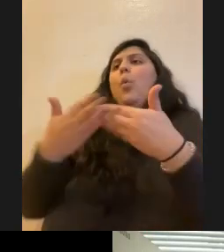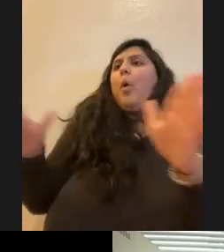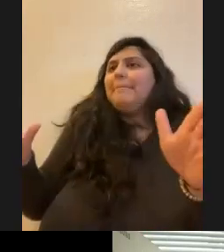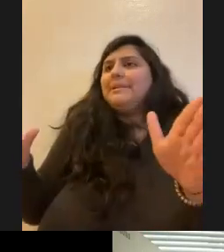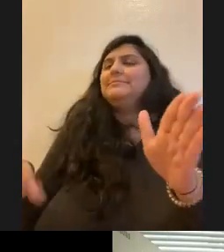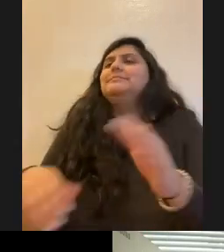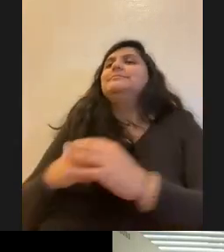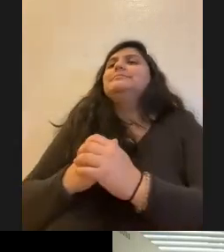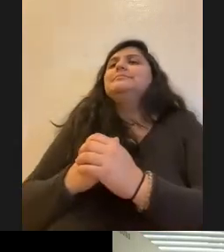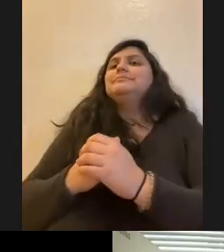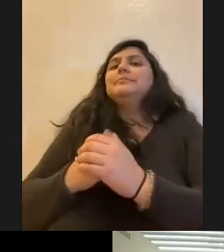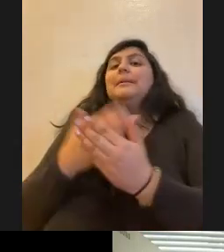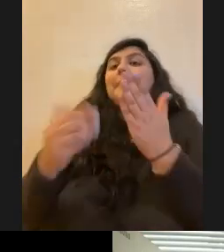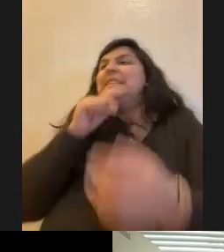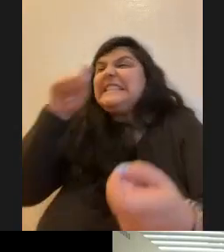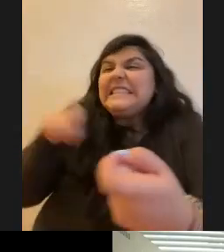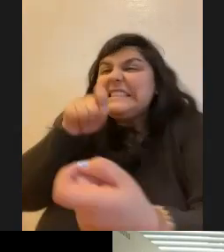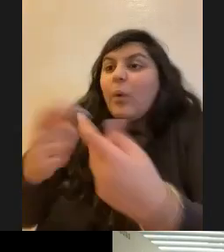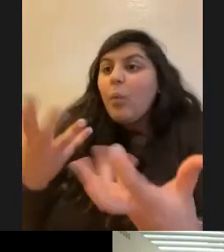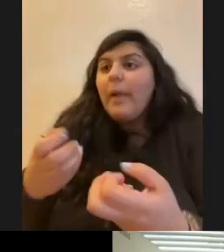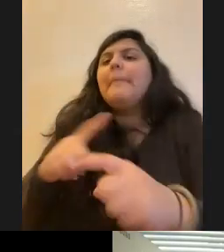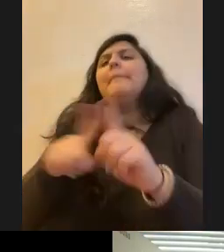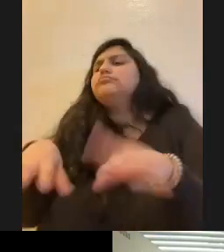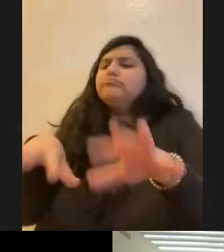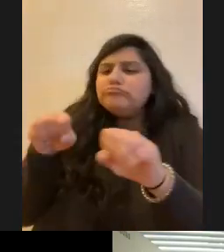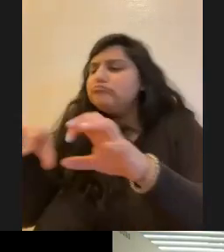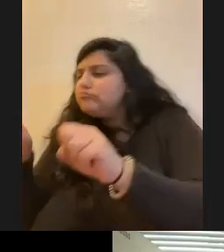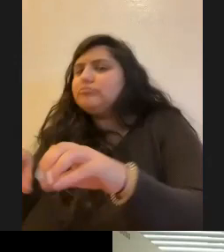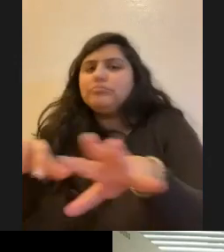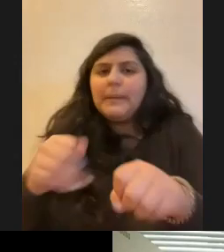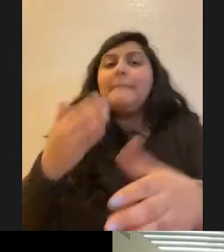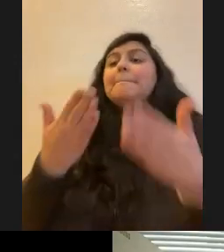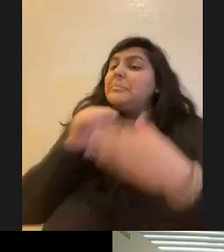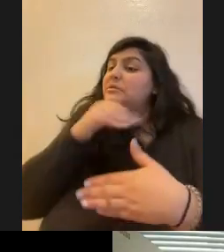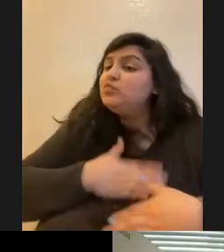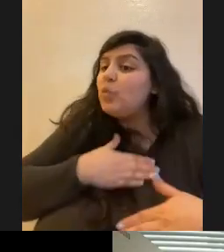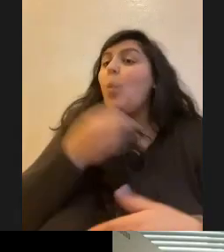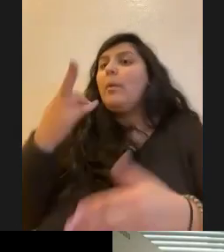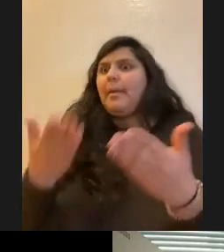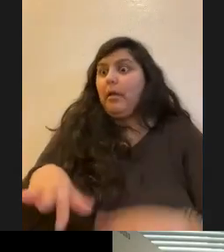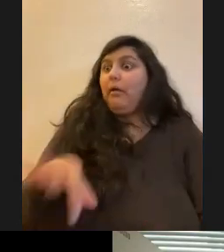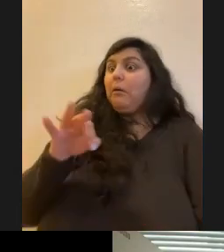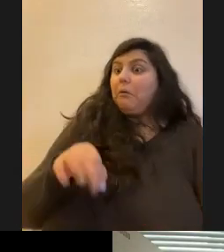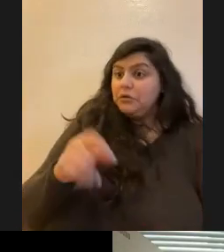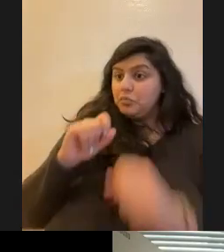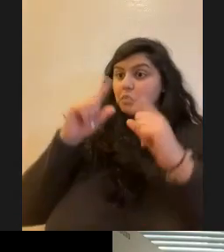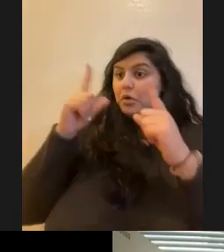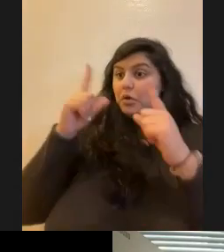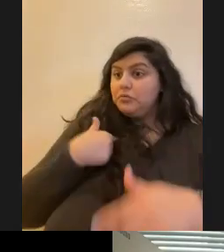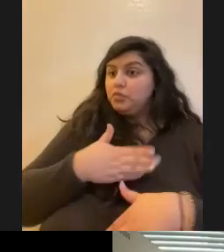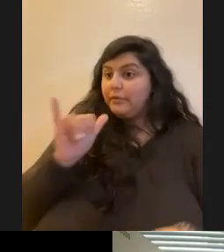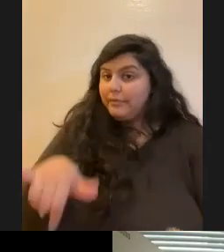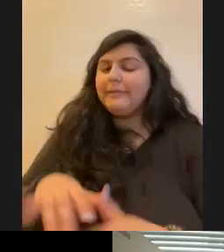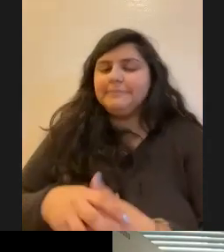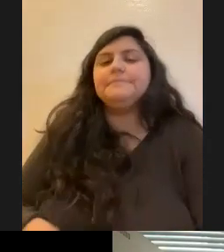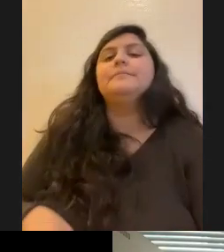what you want, but you could find something like new, and you might not enjoy it that much, or you might enjoy it a lot. And then